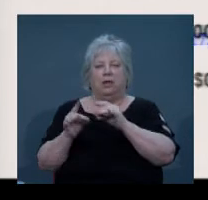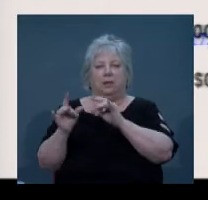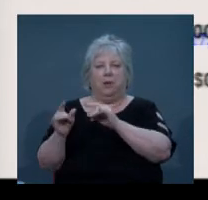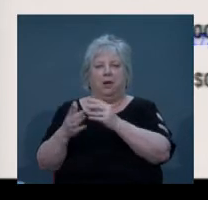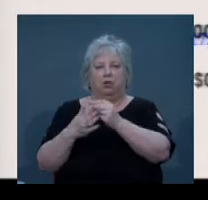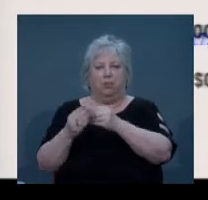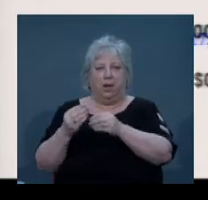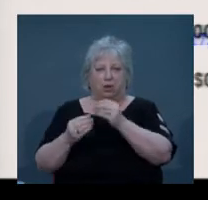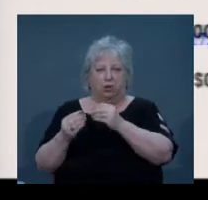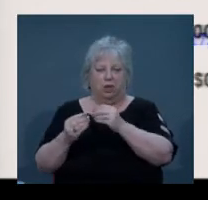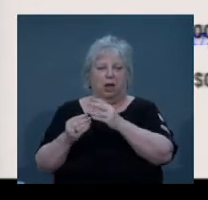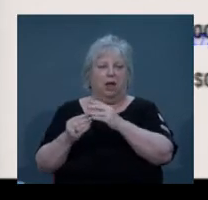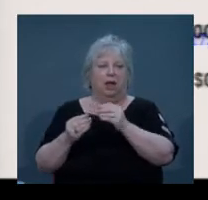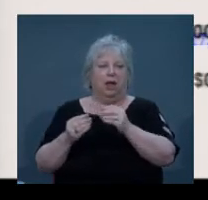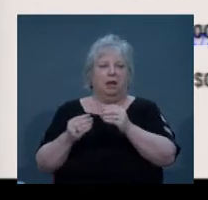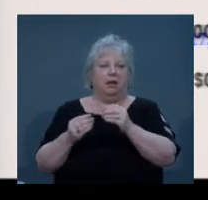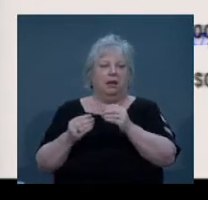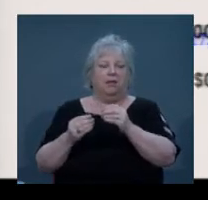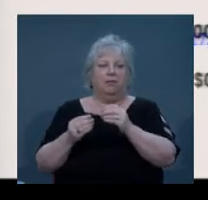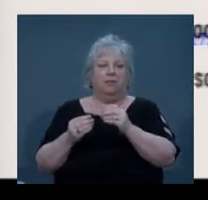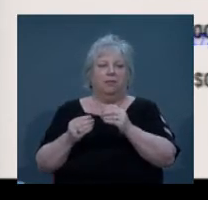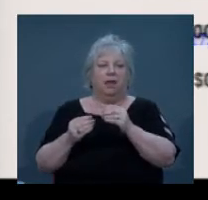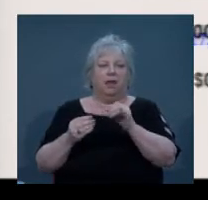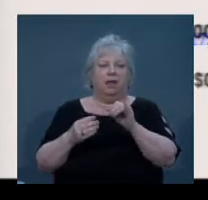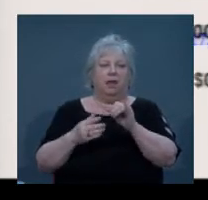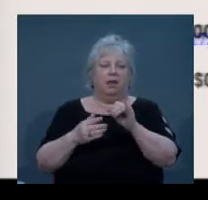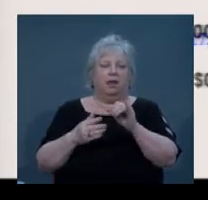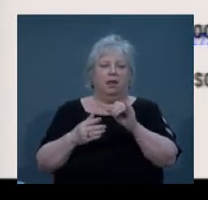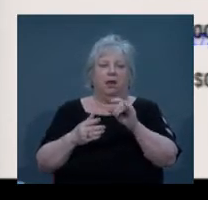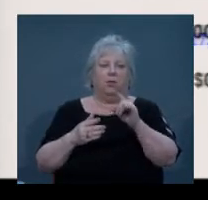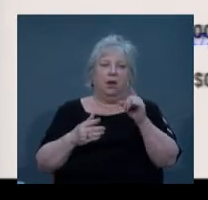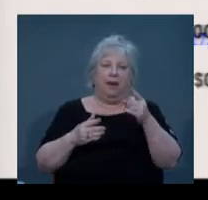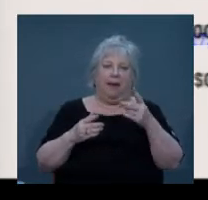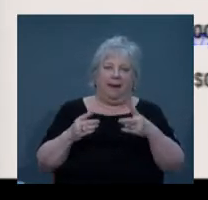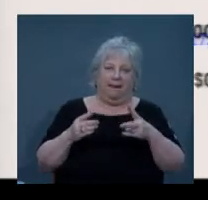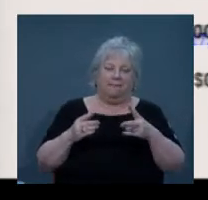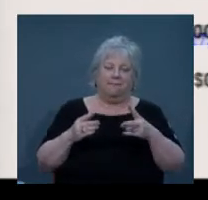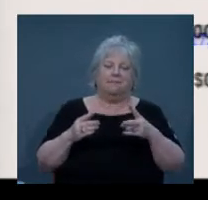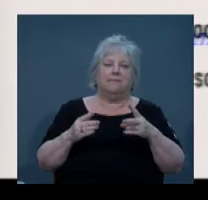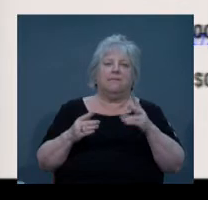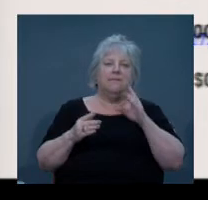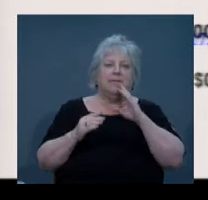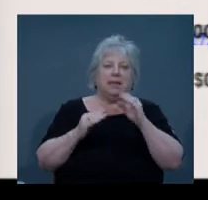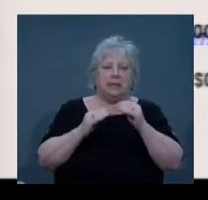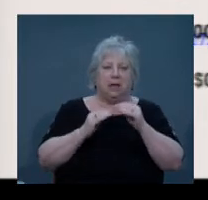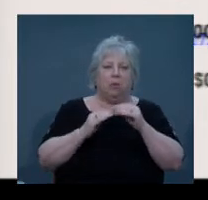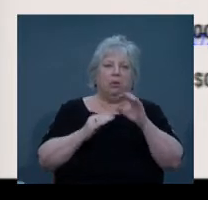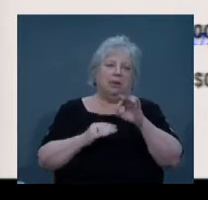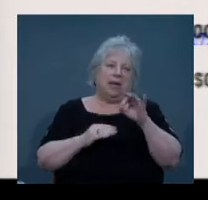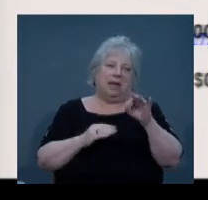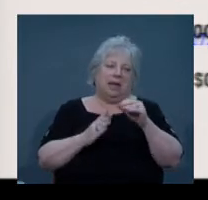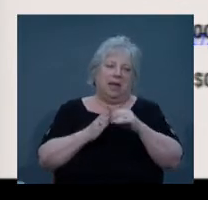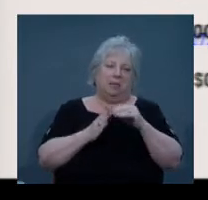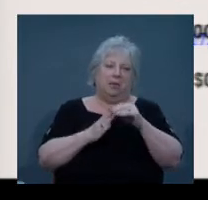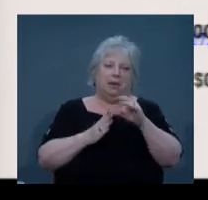budget, and that one half of the annual expenditure budget is